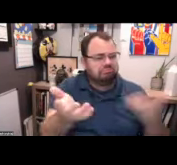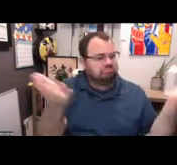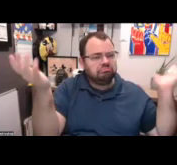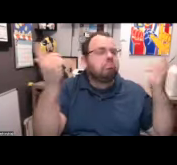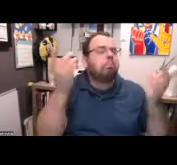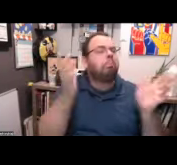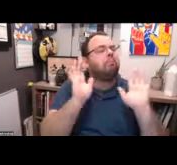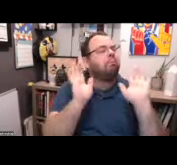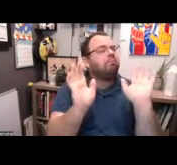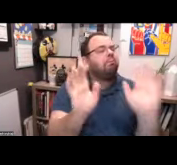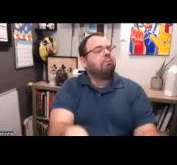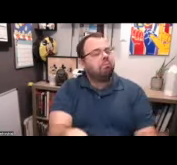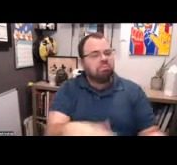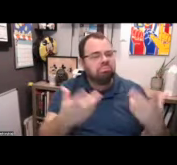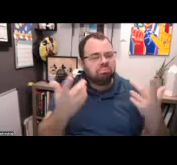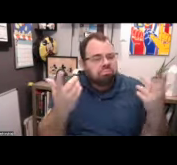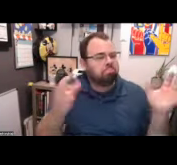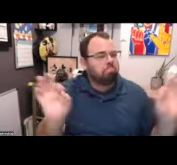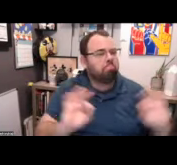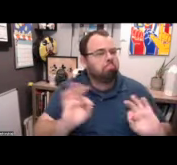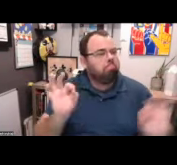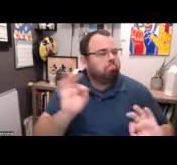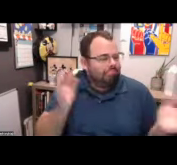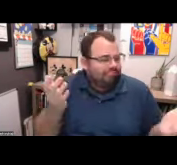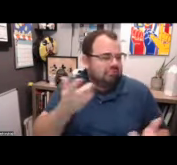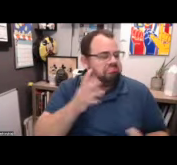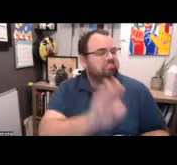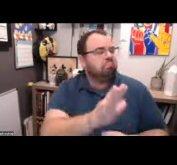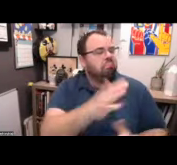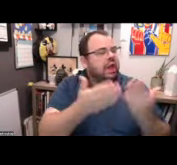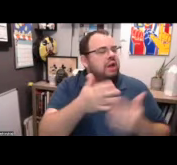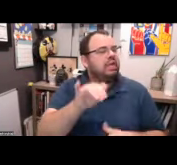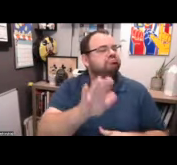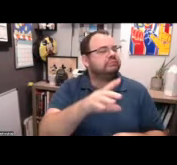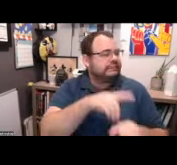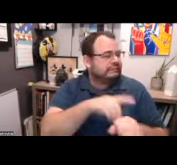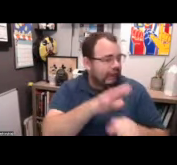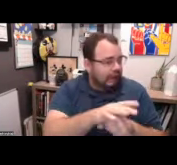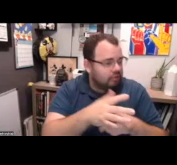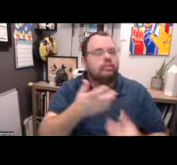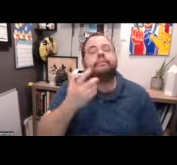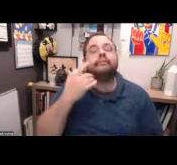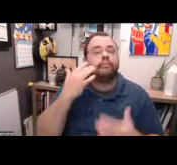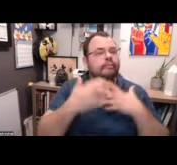They correlate with each other. So it was for me to hold my balance. But